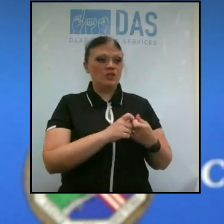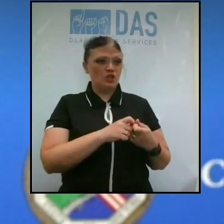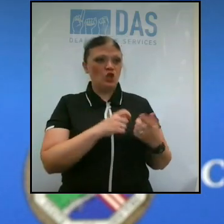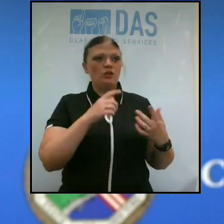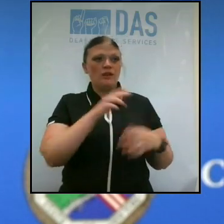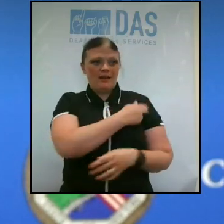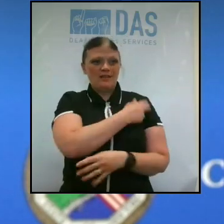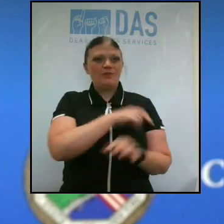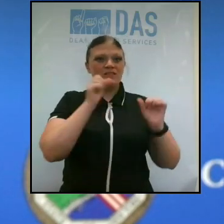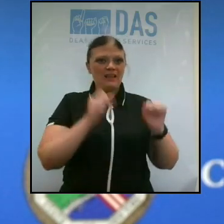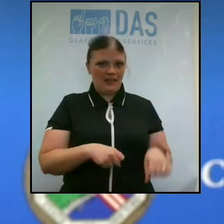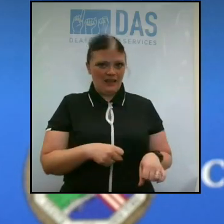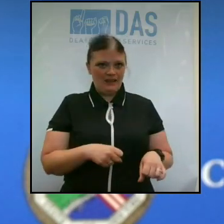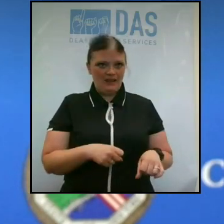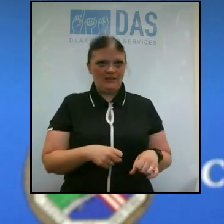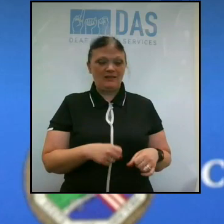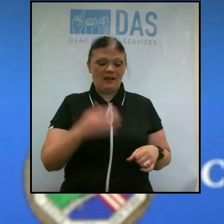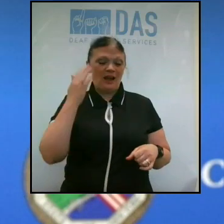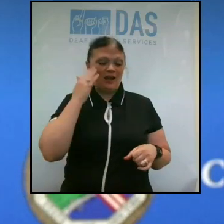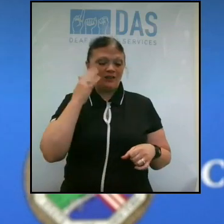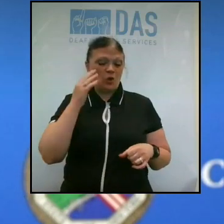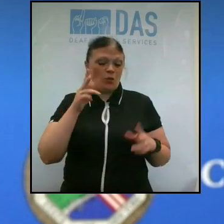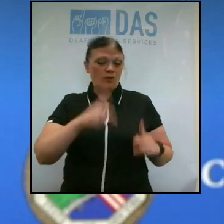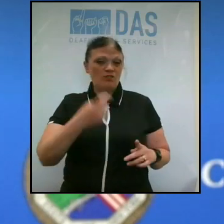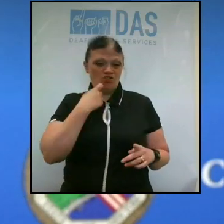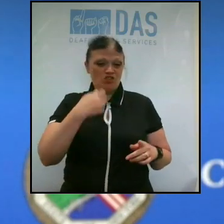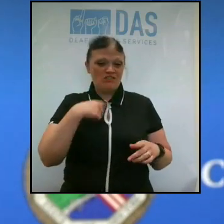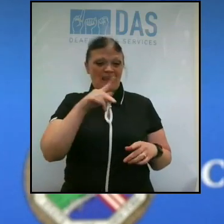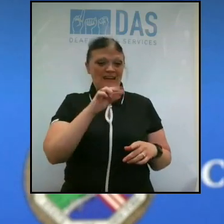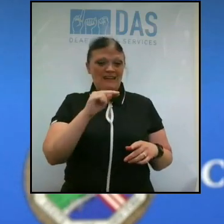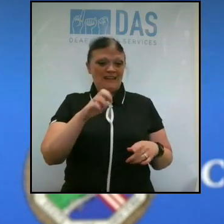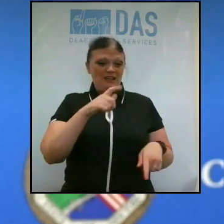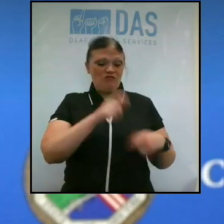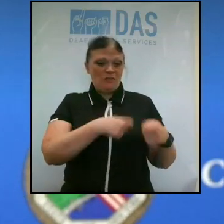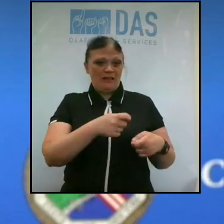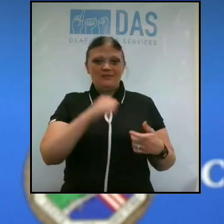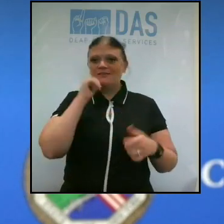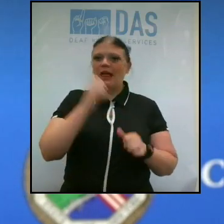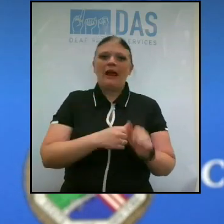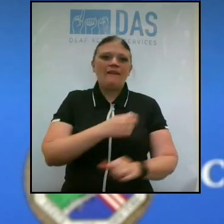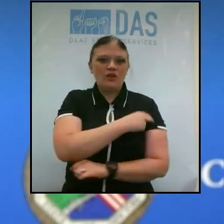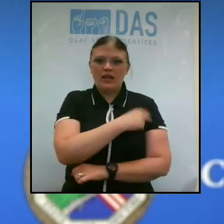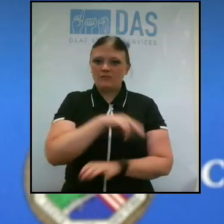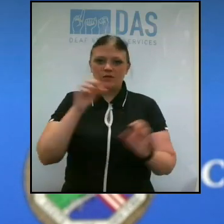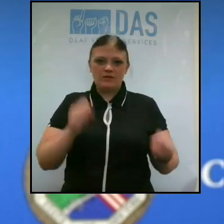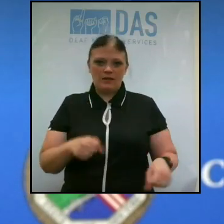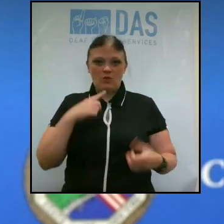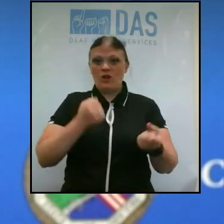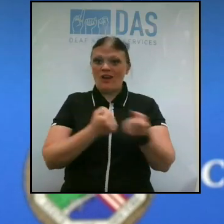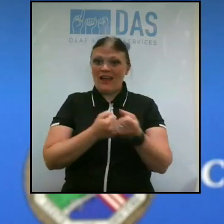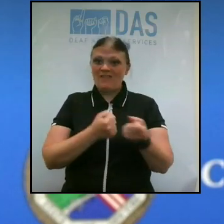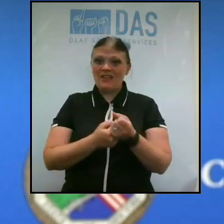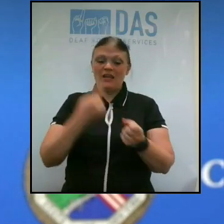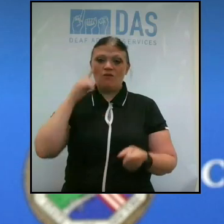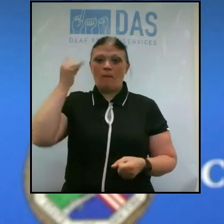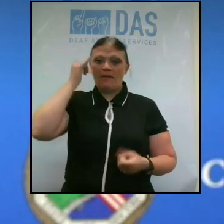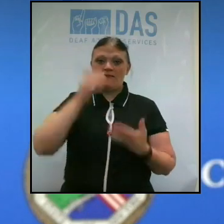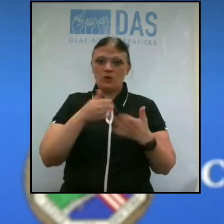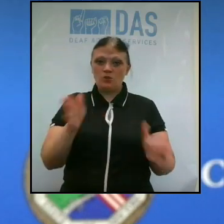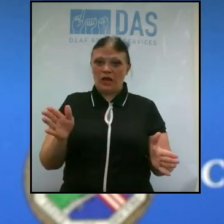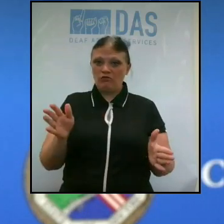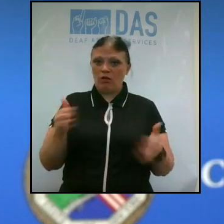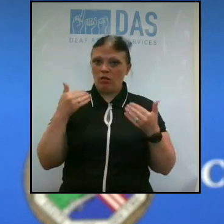electives. I know of an individual who just had a knee replacement. Not every hospital can. We are advocating for Buffalo General to be allowed to do